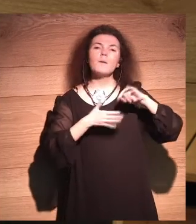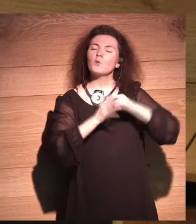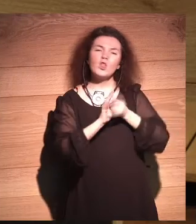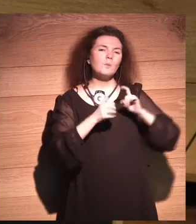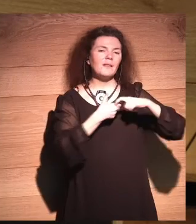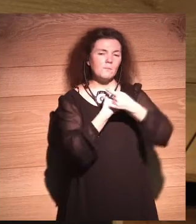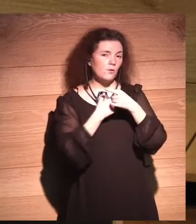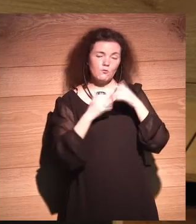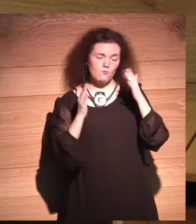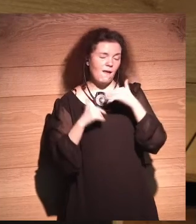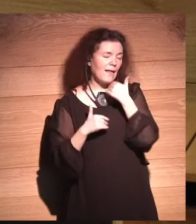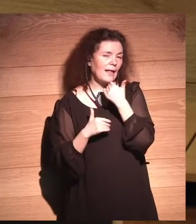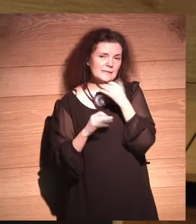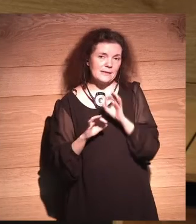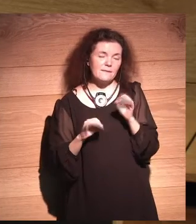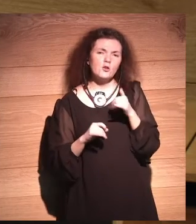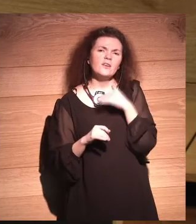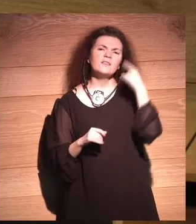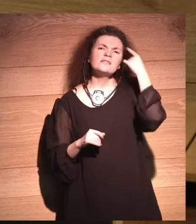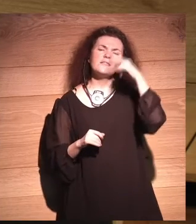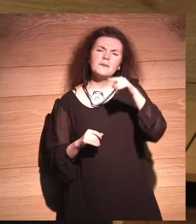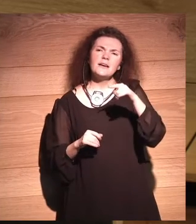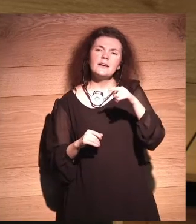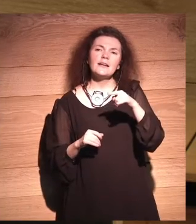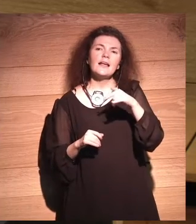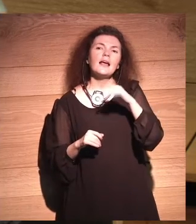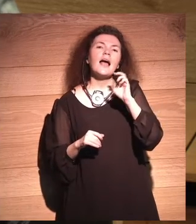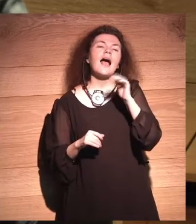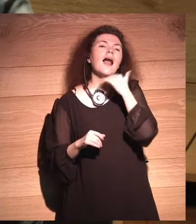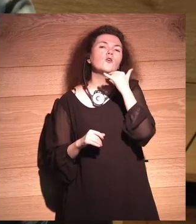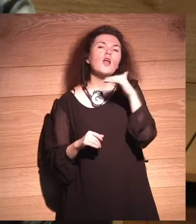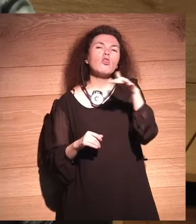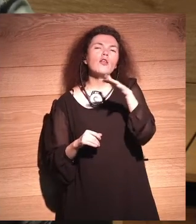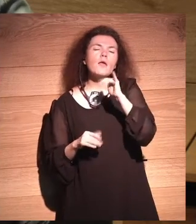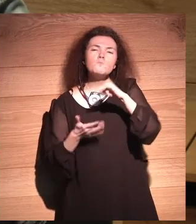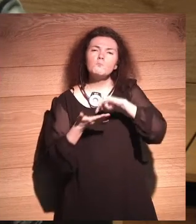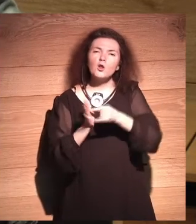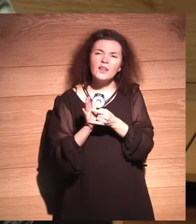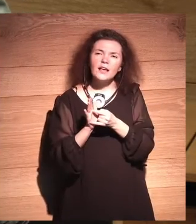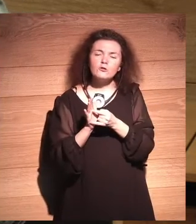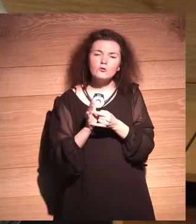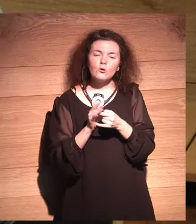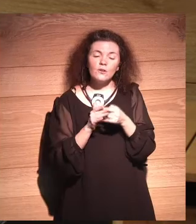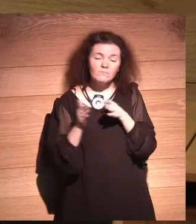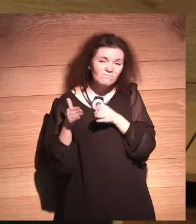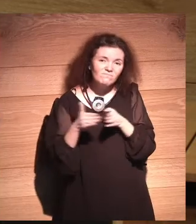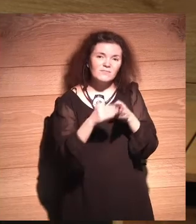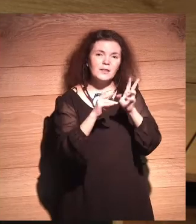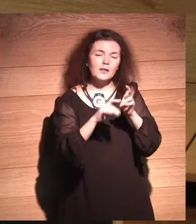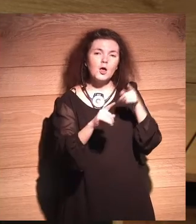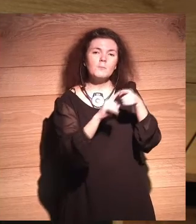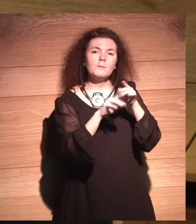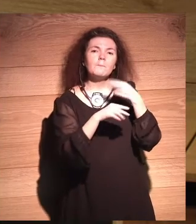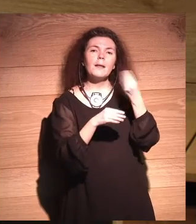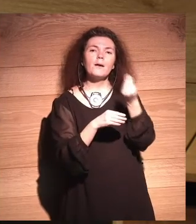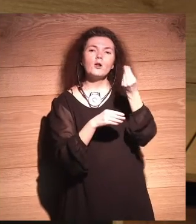This participative models, it's starting to emerge, and I would like to know if you know about any project